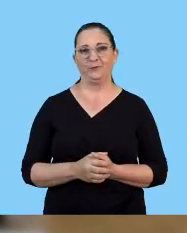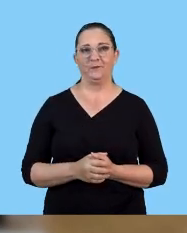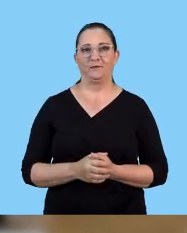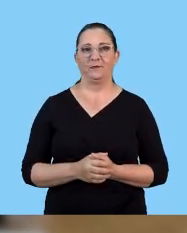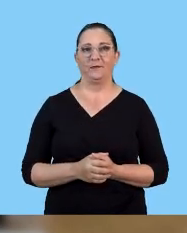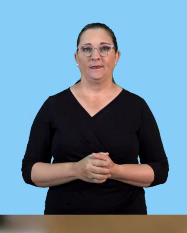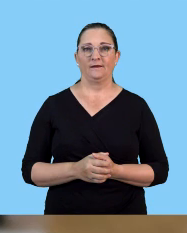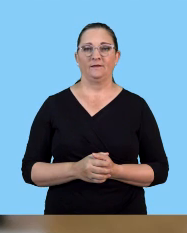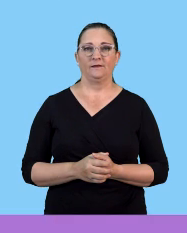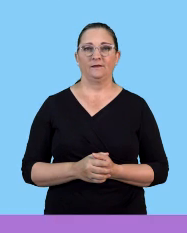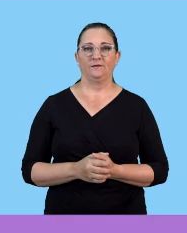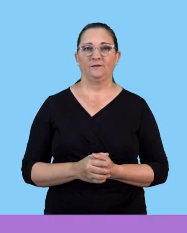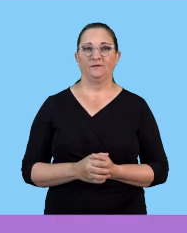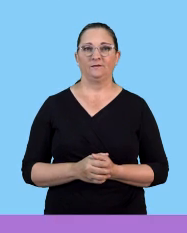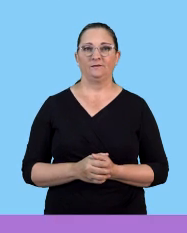answer.